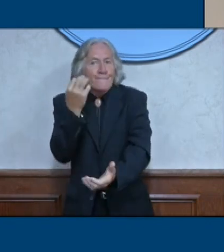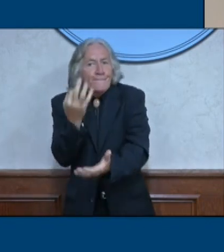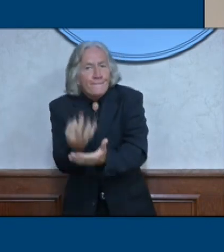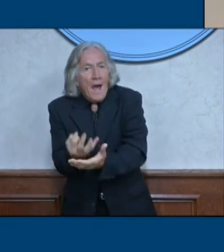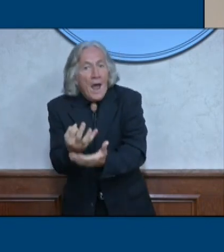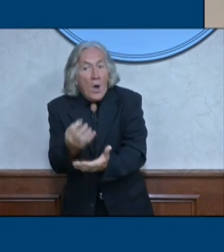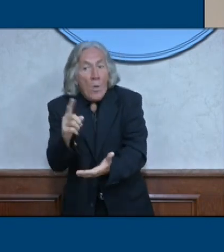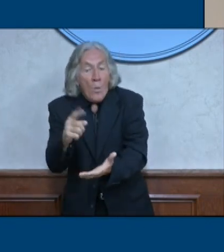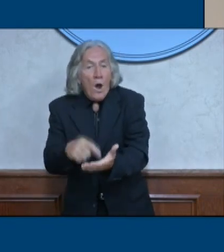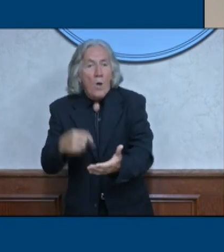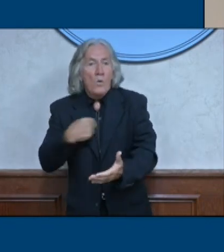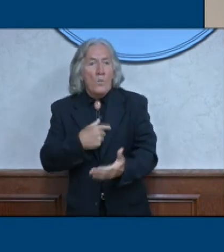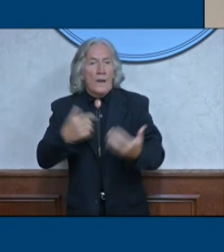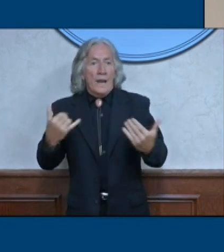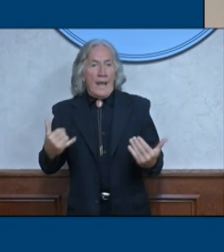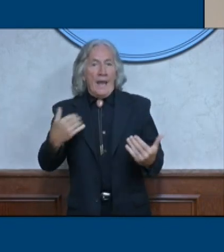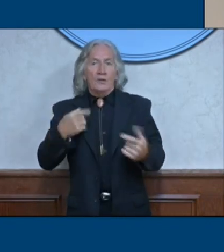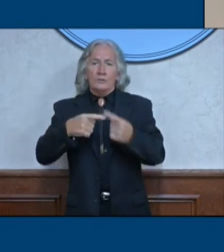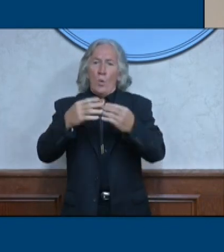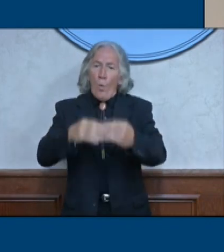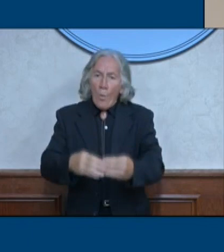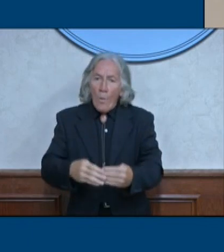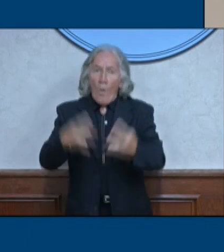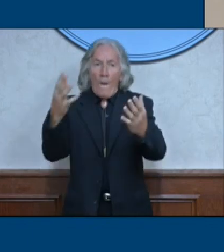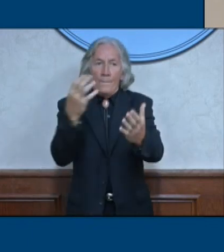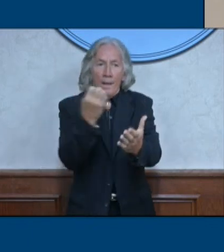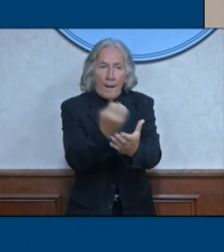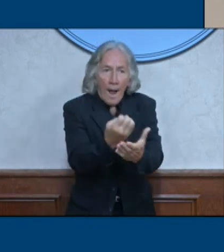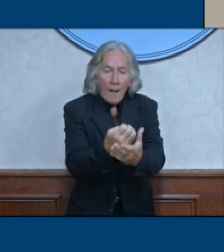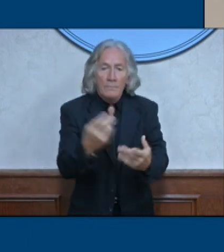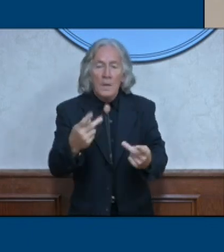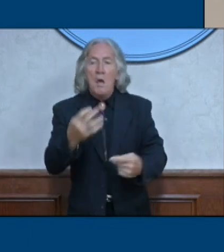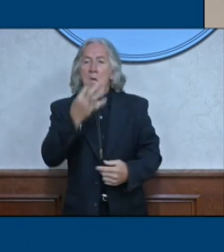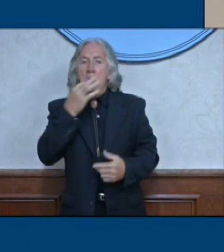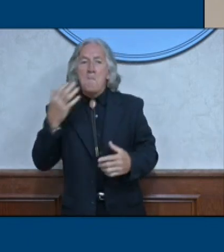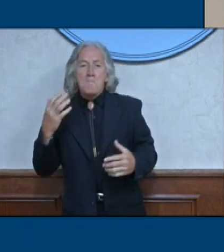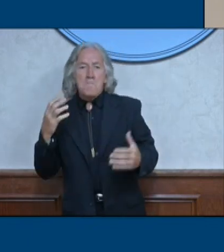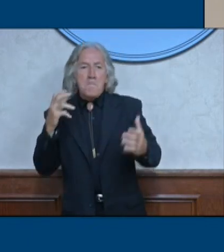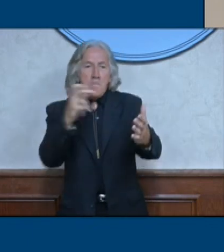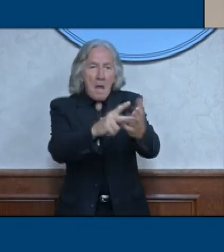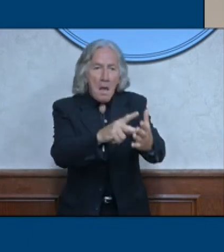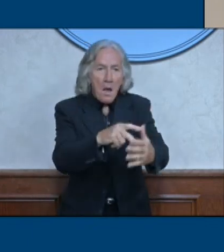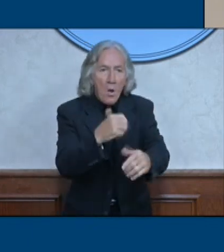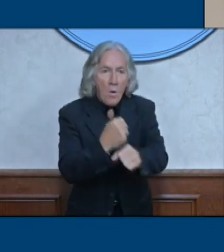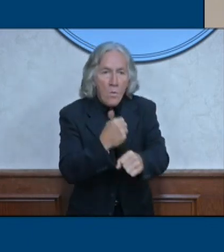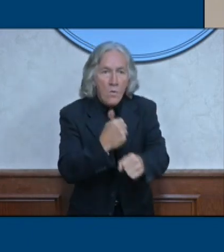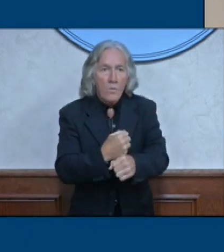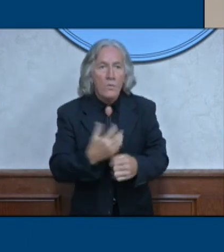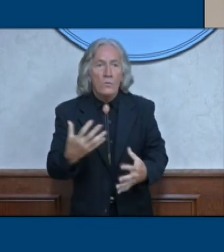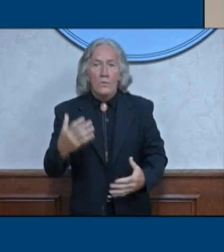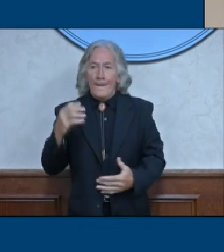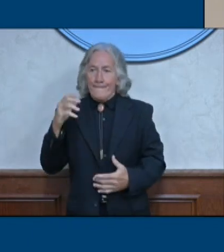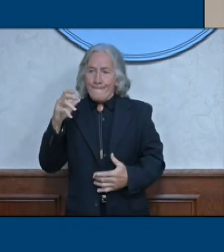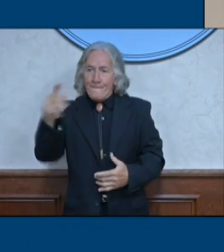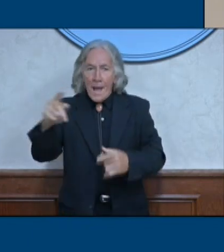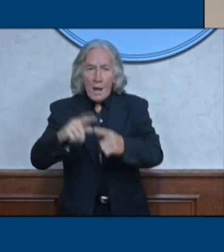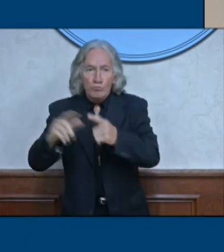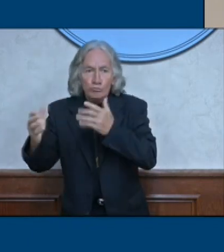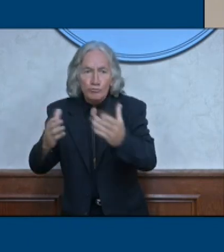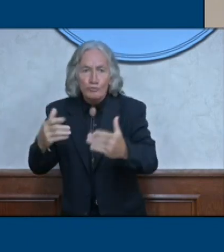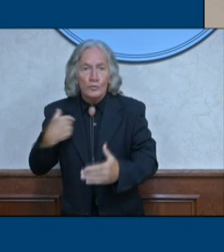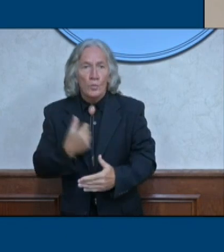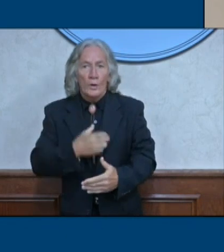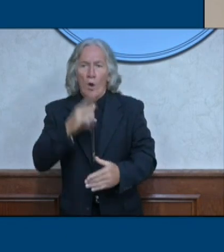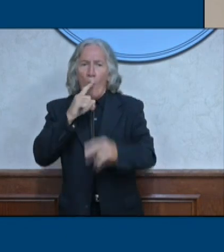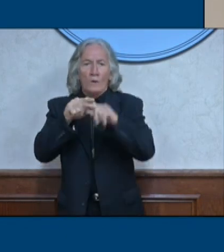we have an opening up of our economy, that people are able to go back to work, to be able to create the goods and services that